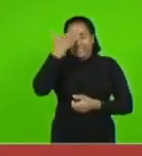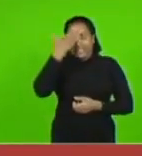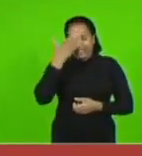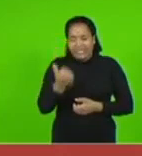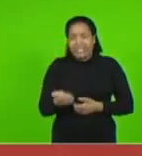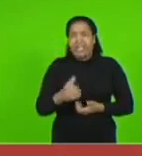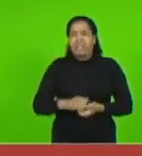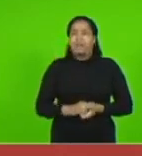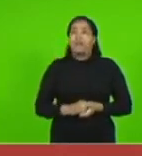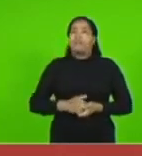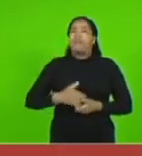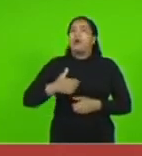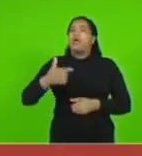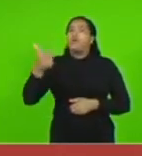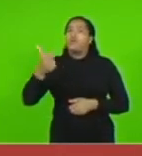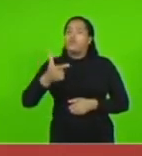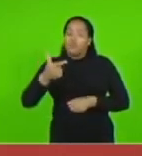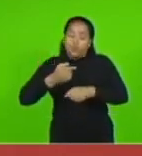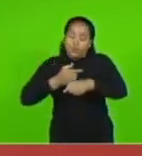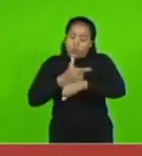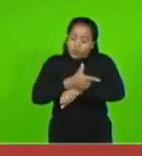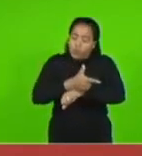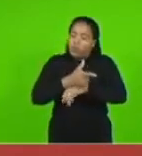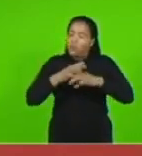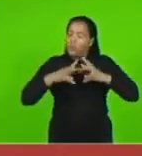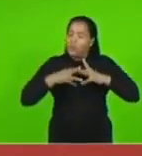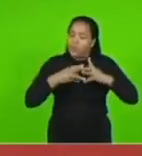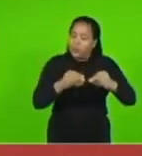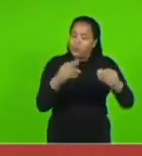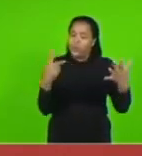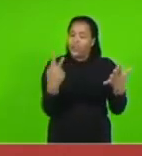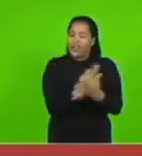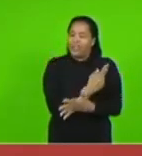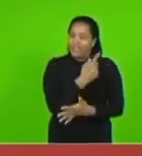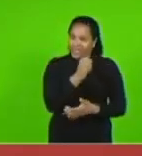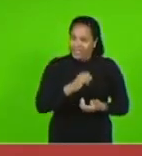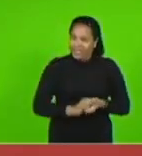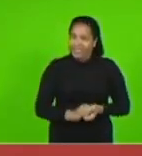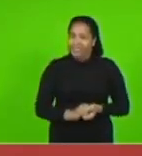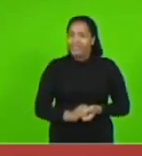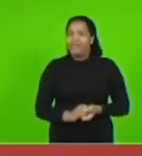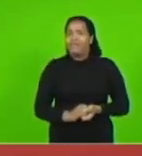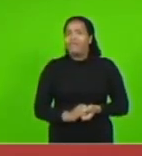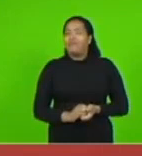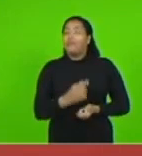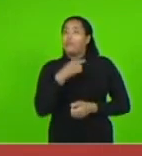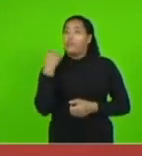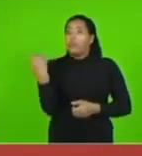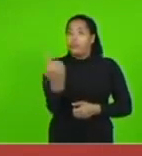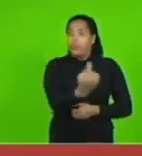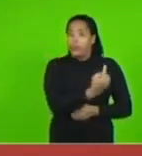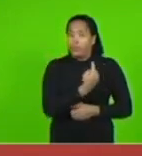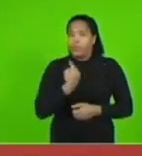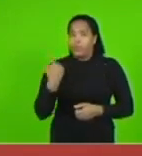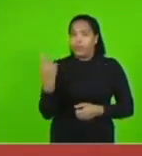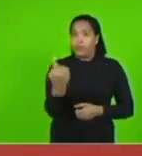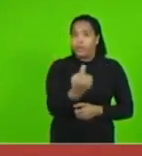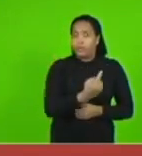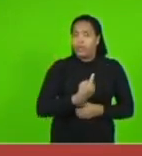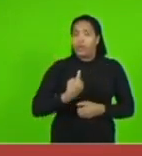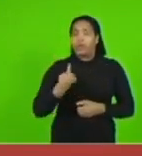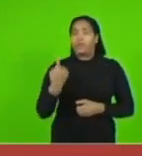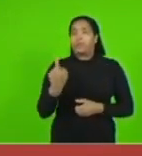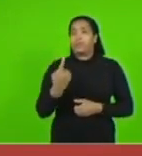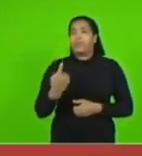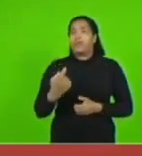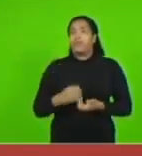filled with sweet water. The water is now bitter. So we have to be aware